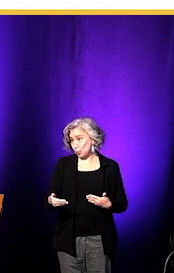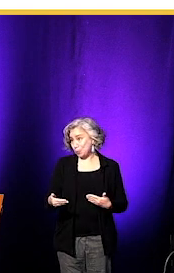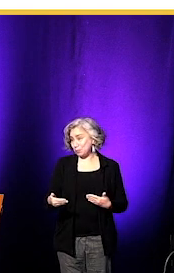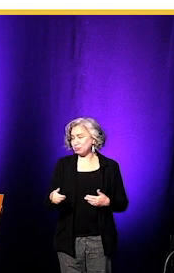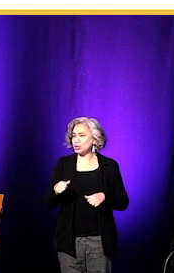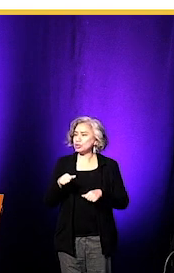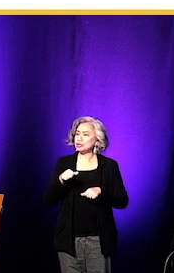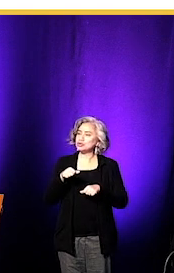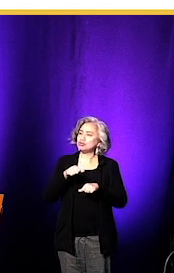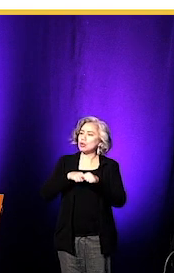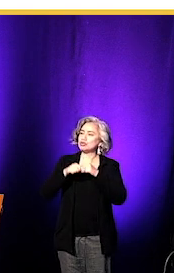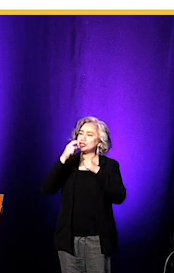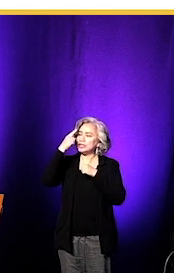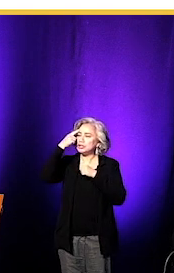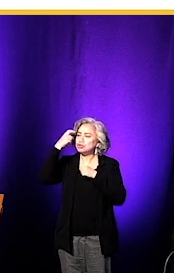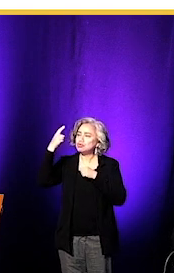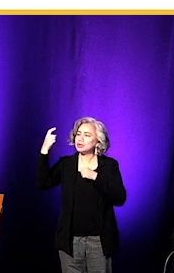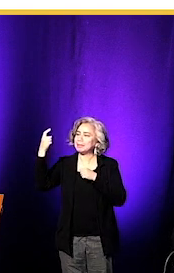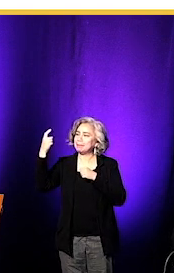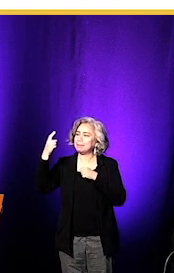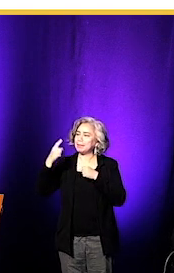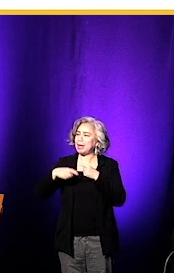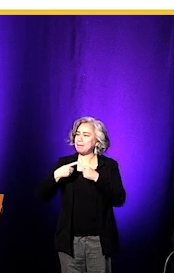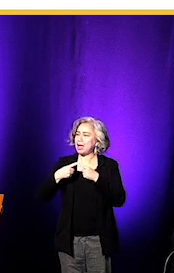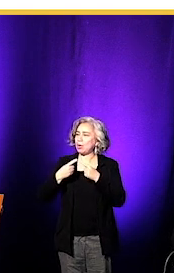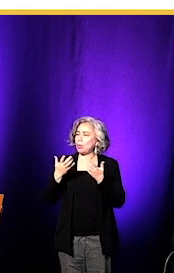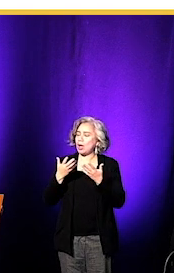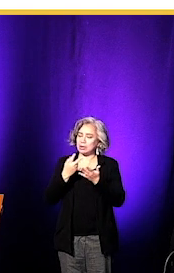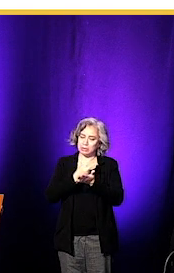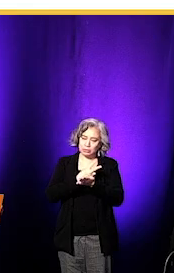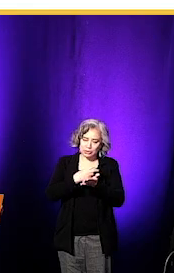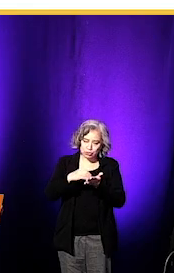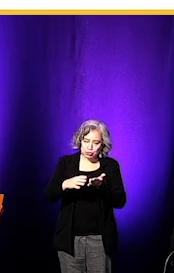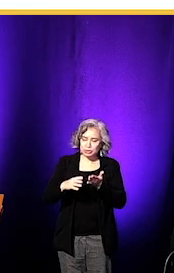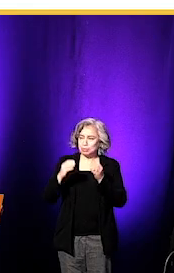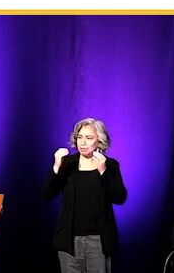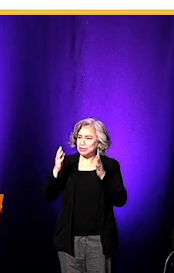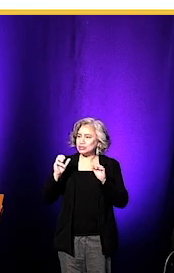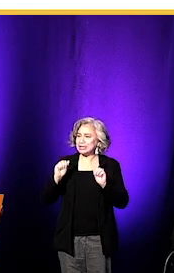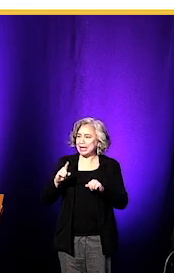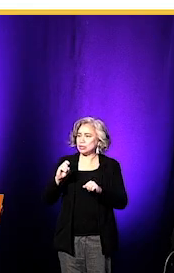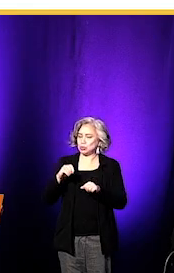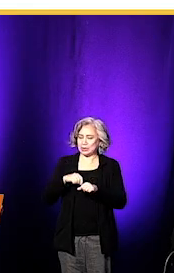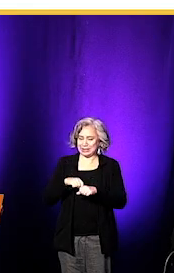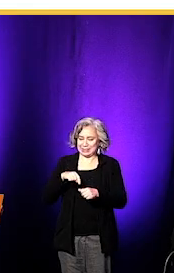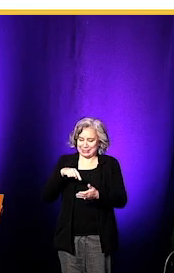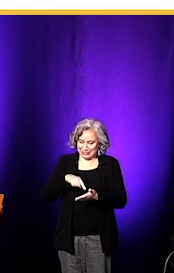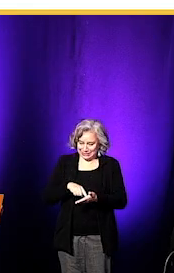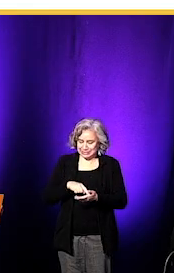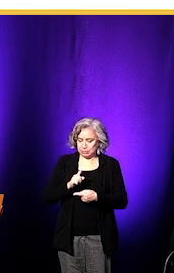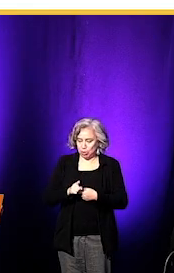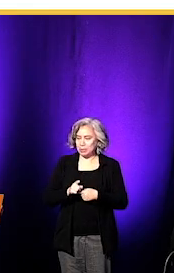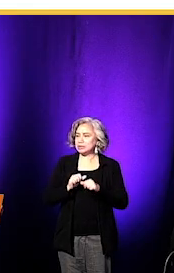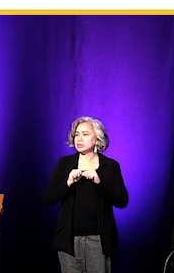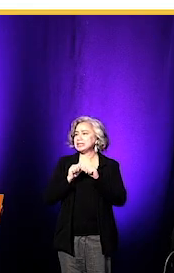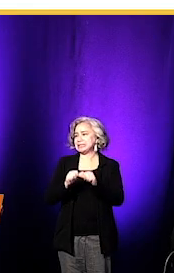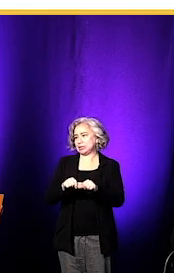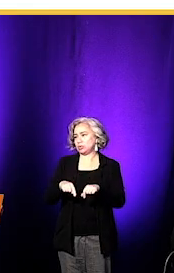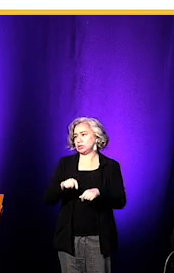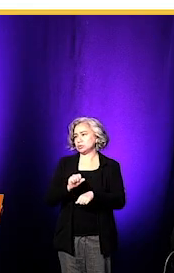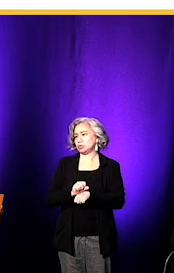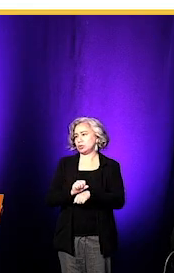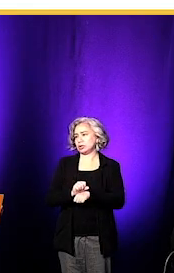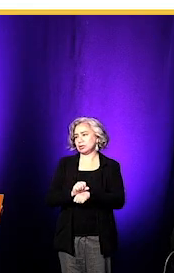what grad students, professors can be doing in the moment to continue to do this type of work. I know that's a